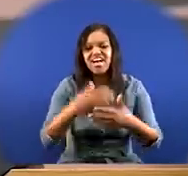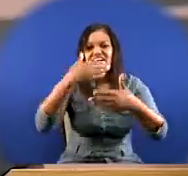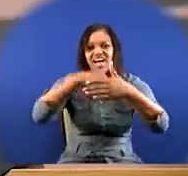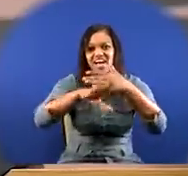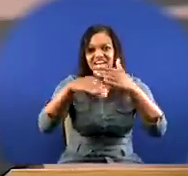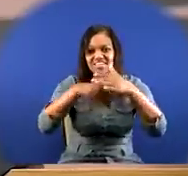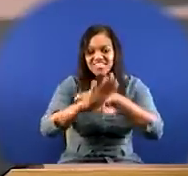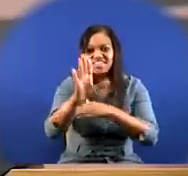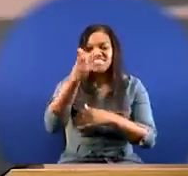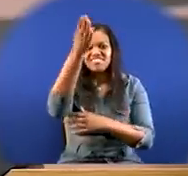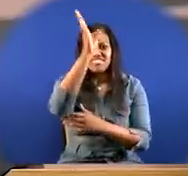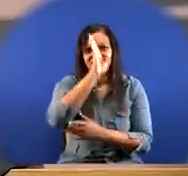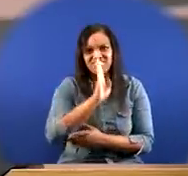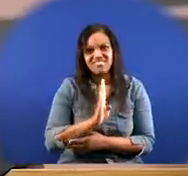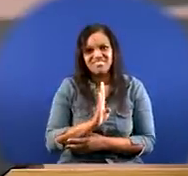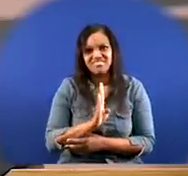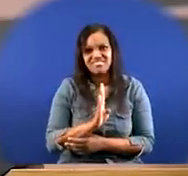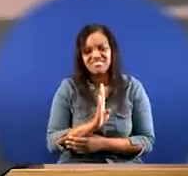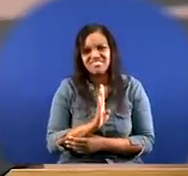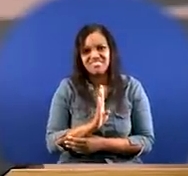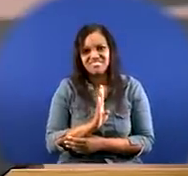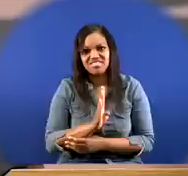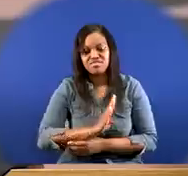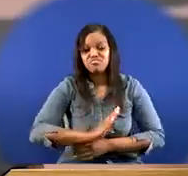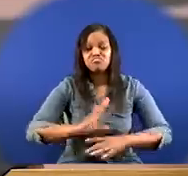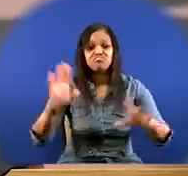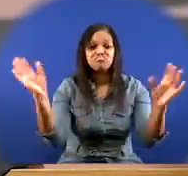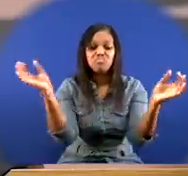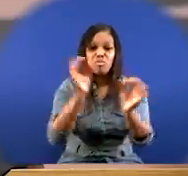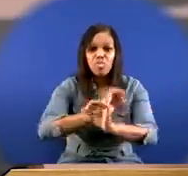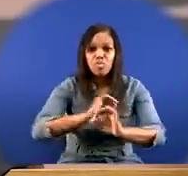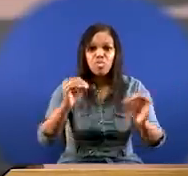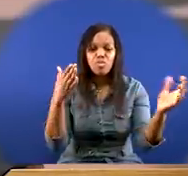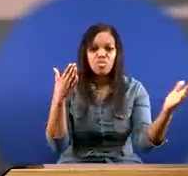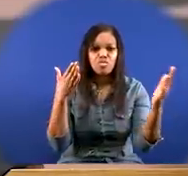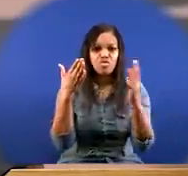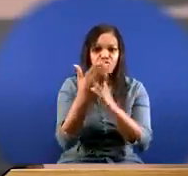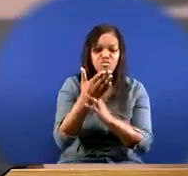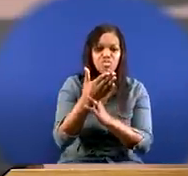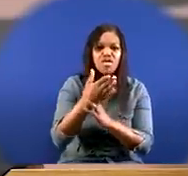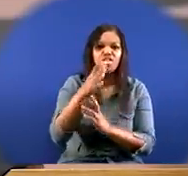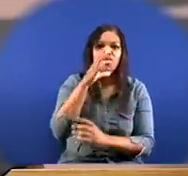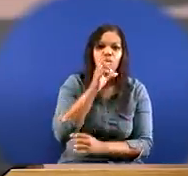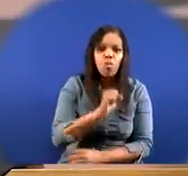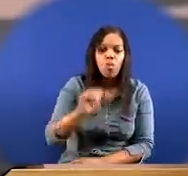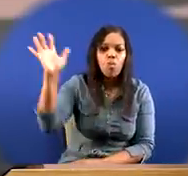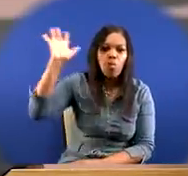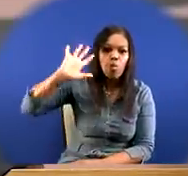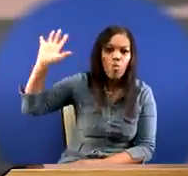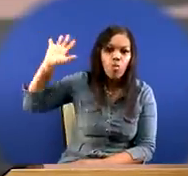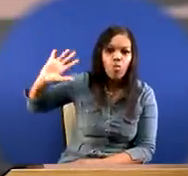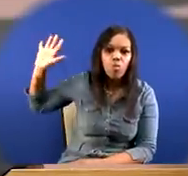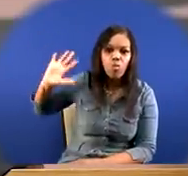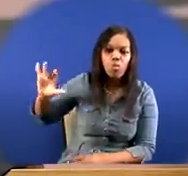Access to God will no longer be through the old discredited cultic system,